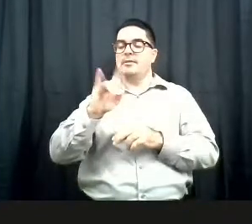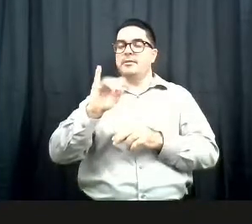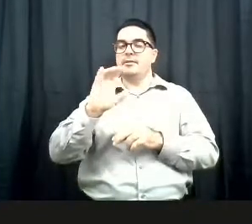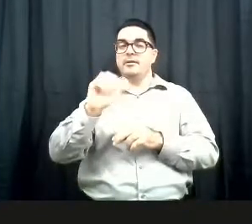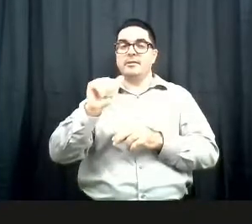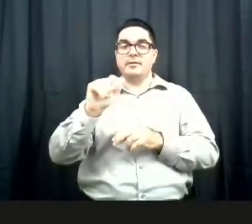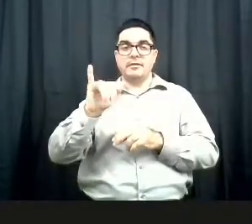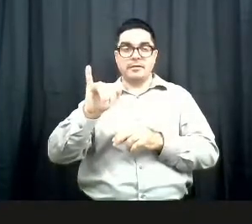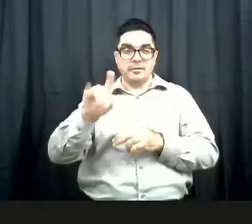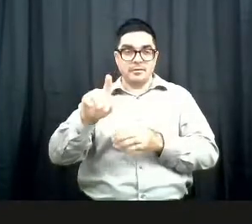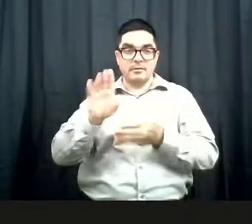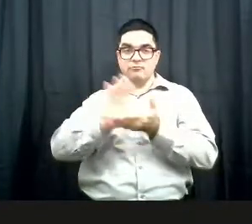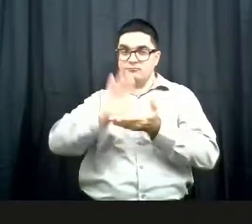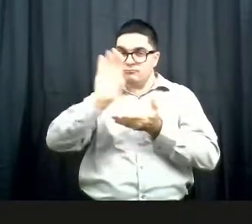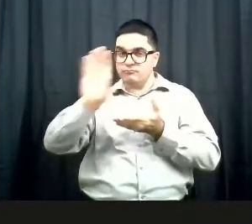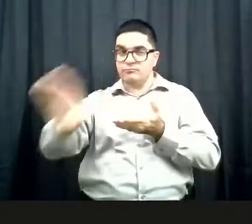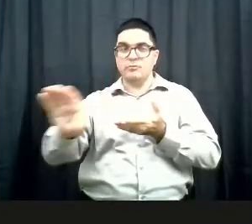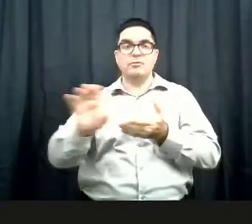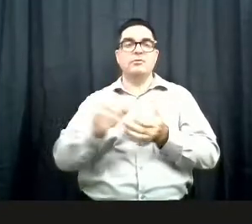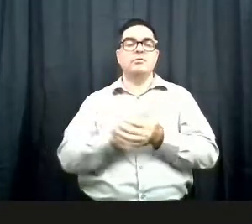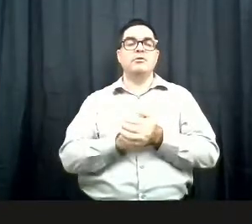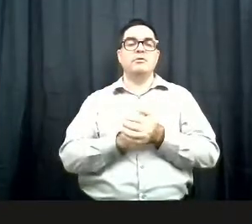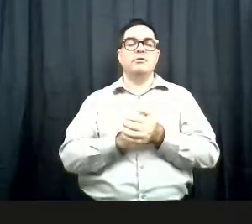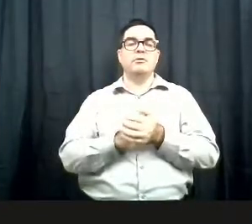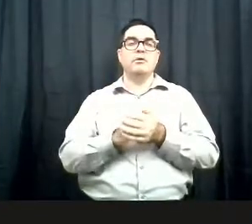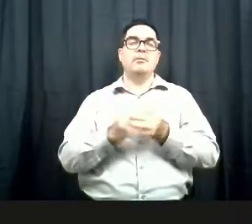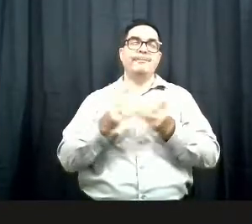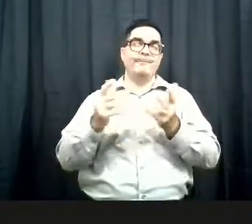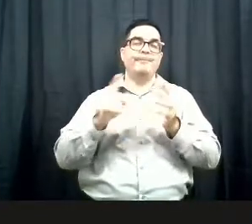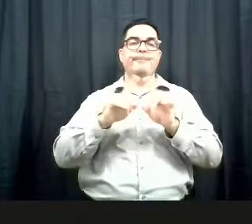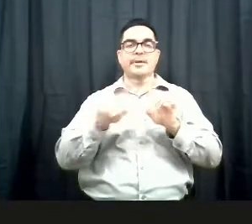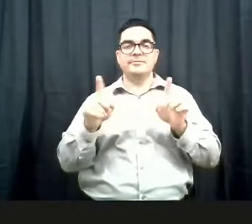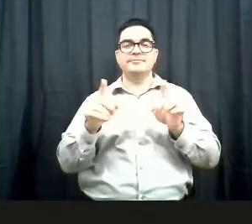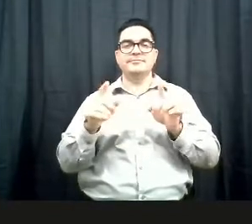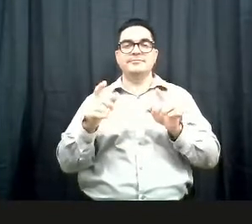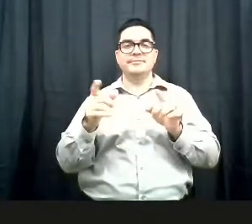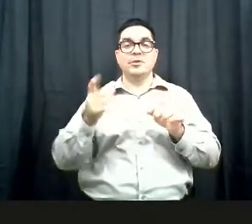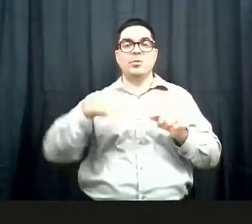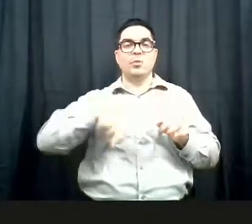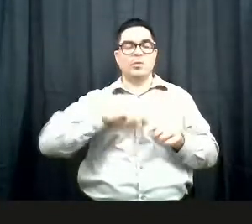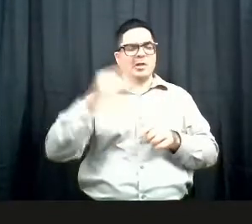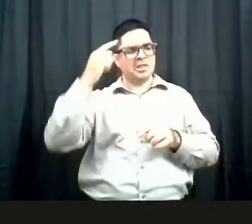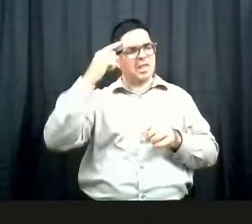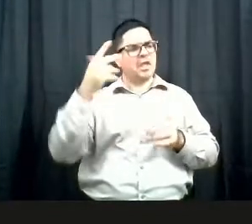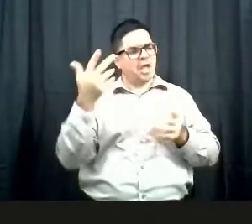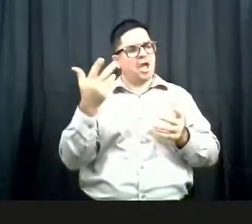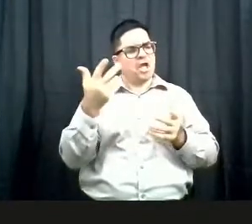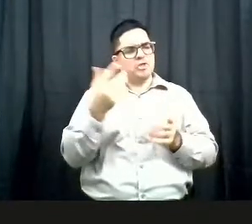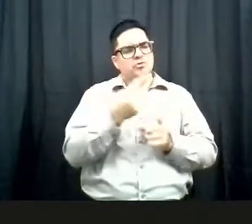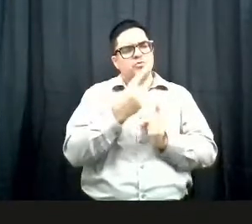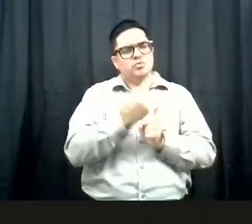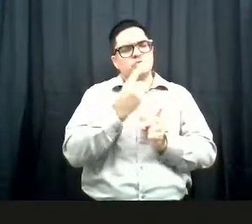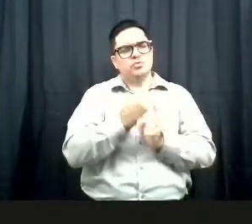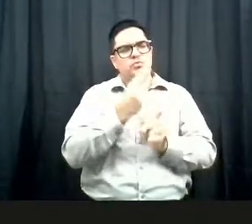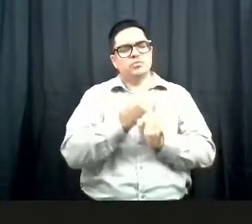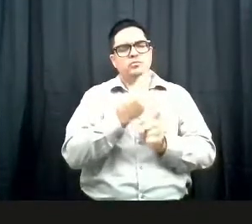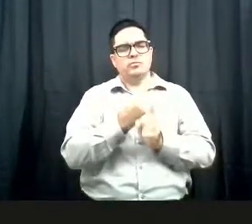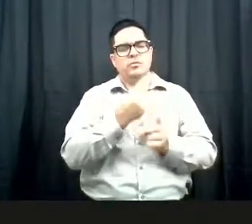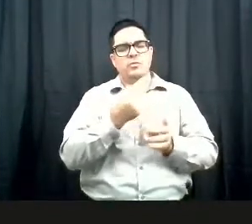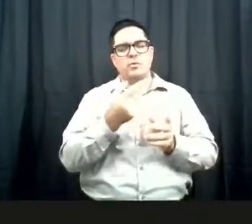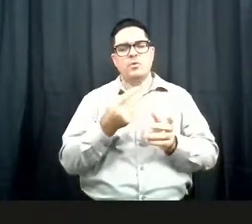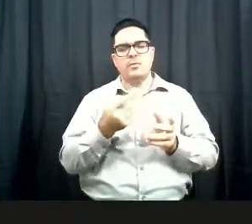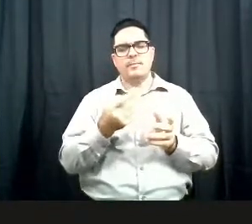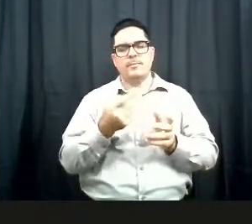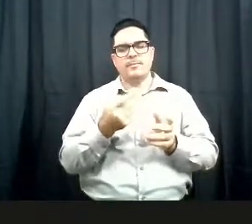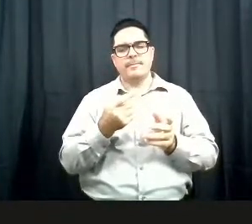Well, not everyone, or it would be current law, but of course we think it makes a lot of sense. I think that the